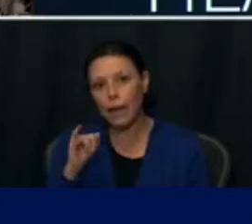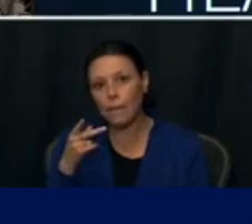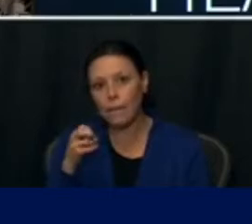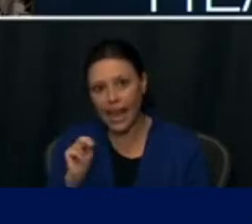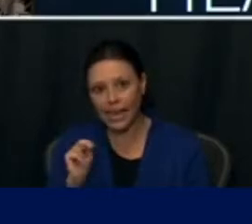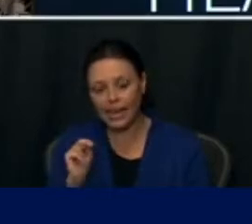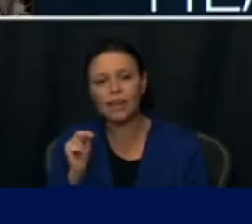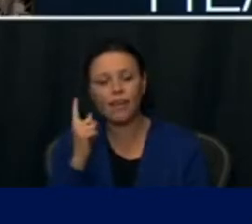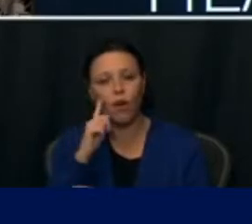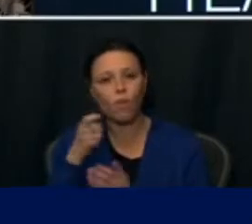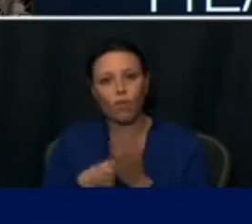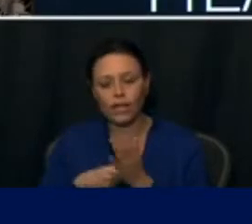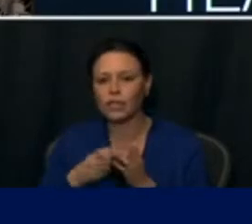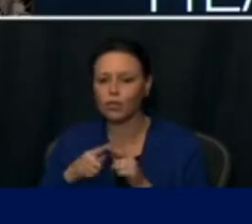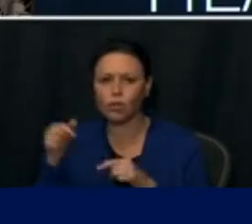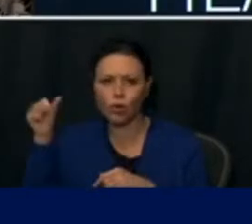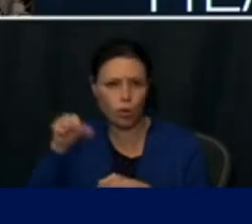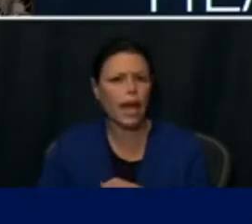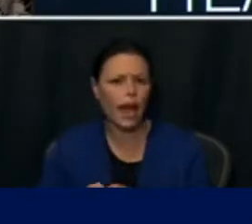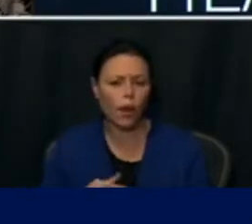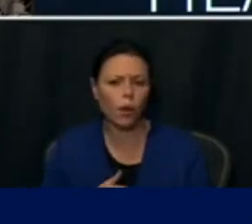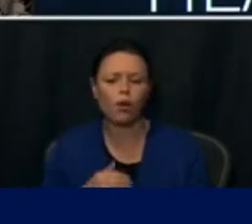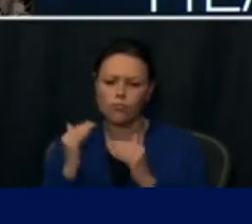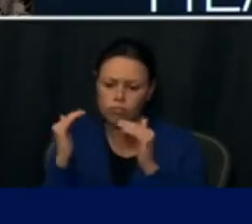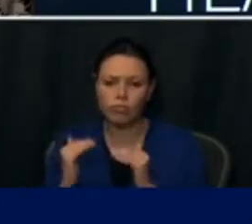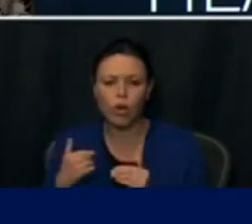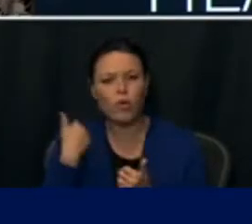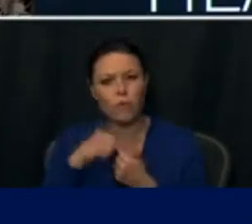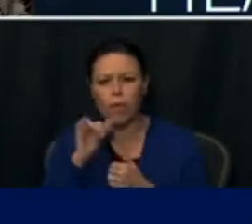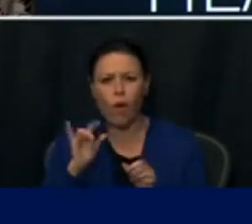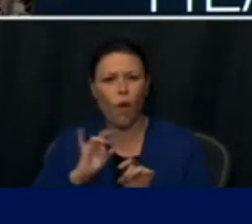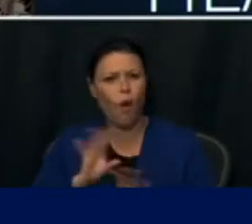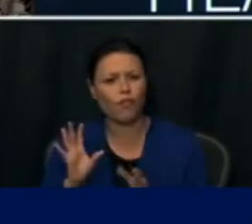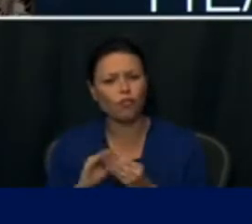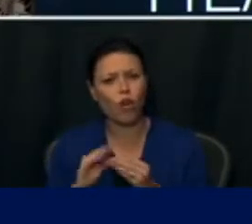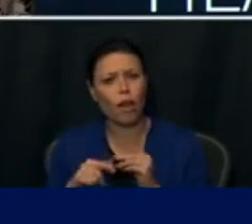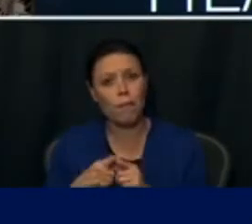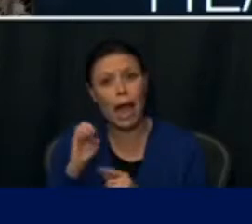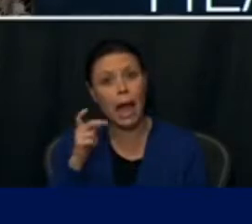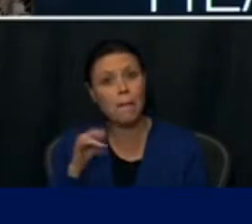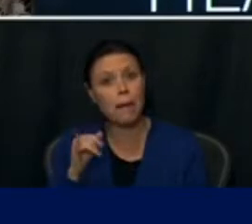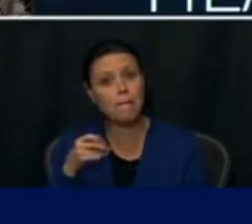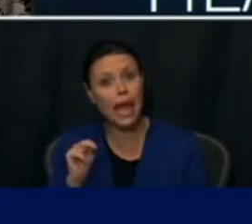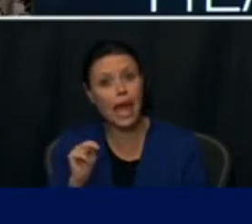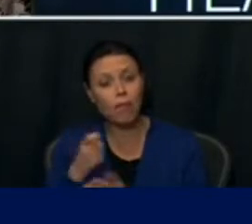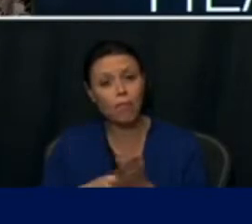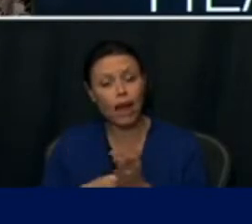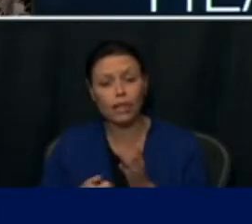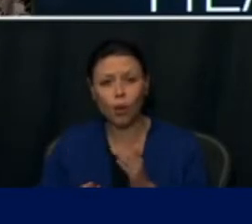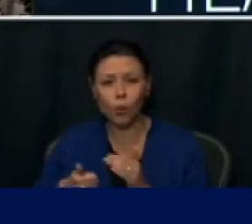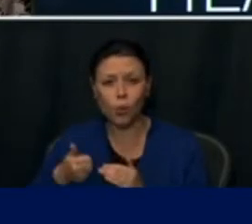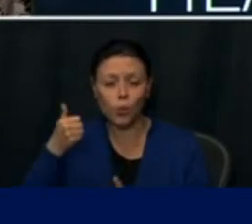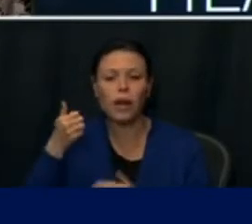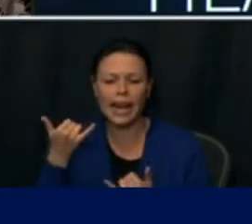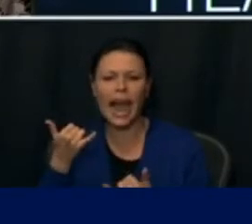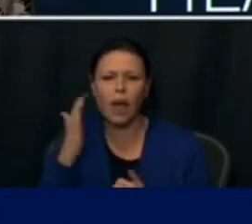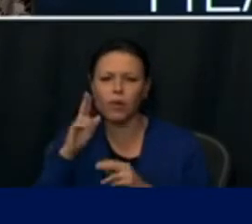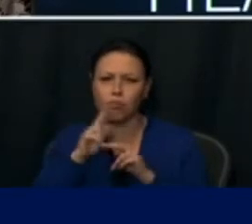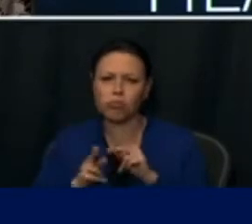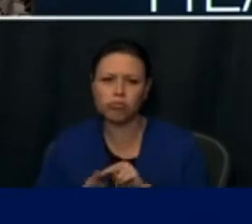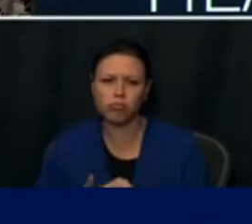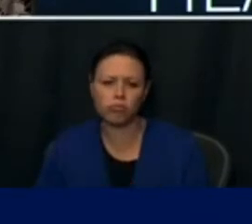the EpiPen prices come way down we remember those horrible stories about EpiPen well the prices now come way way way